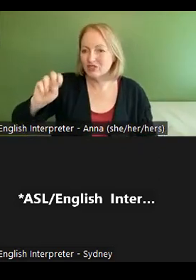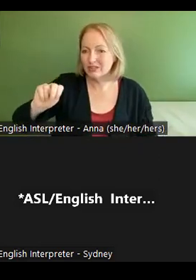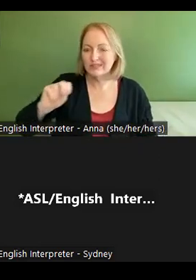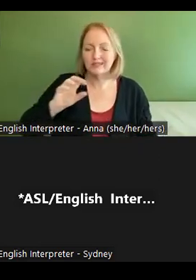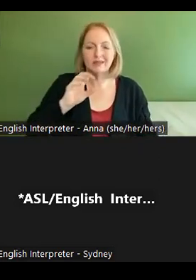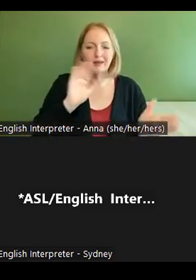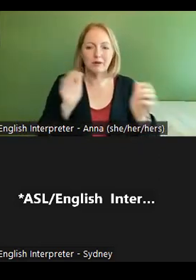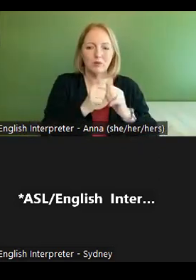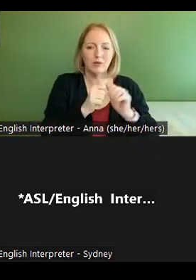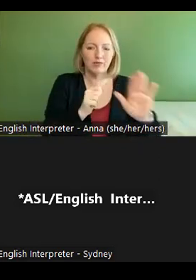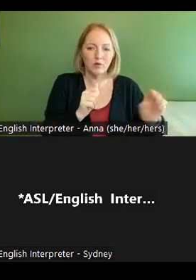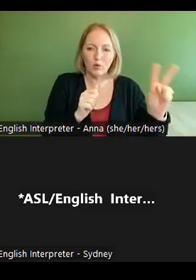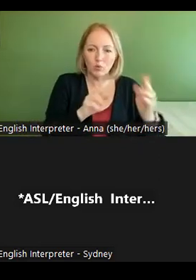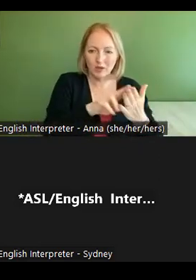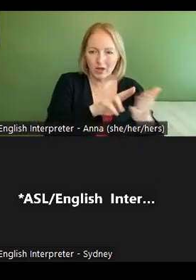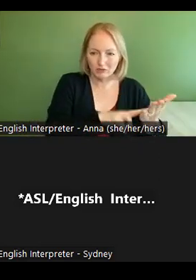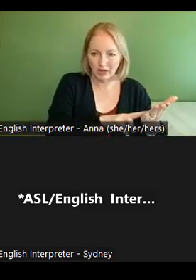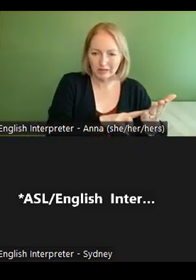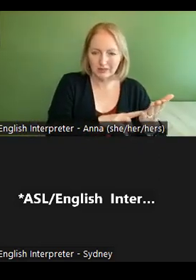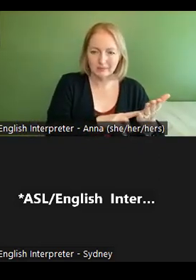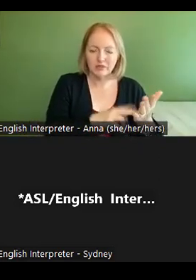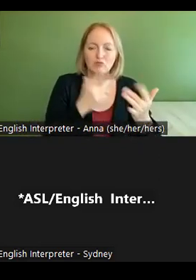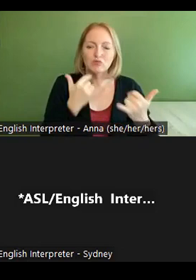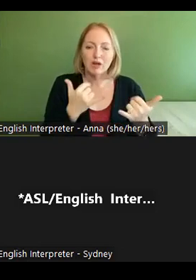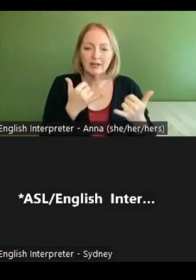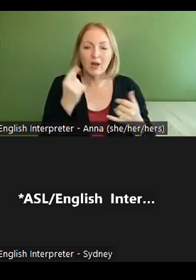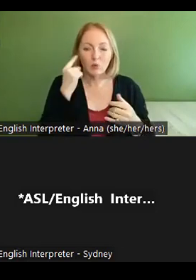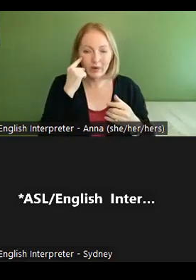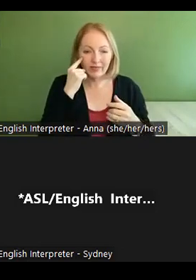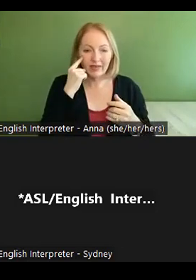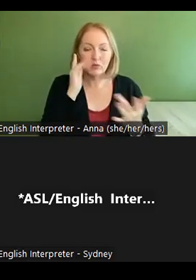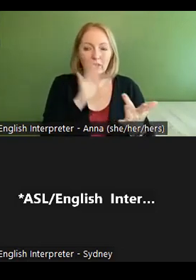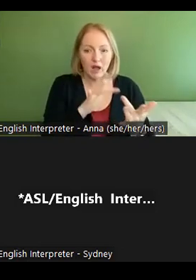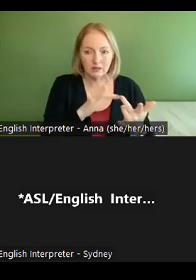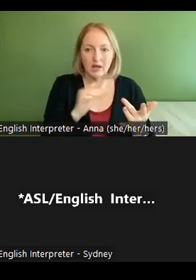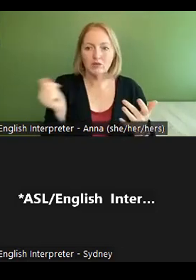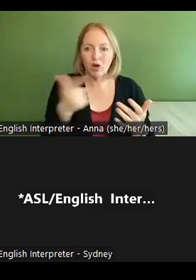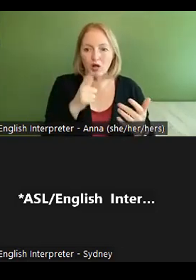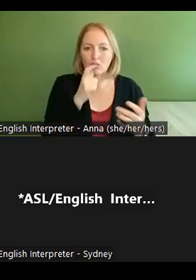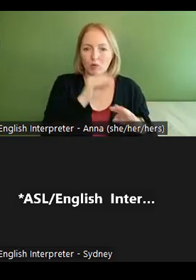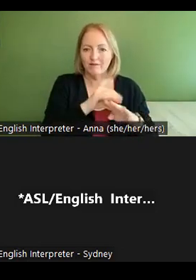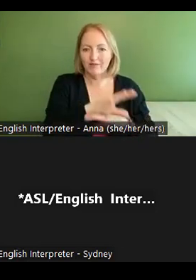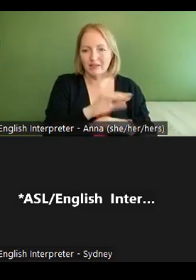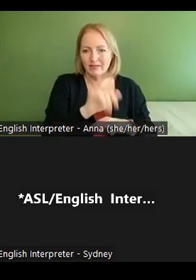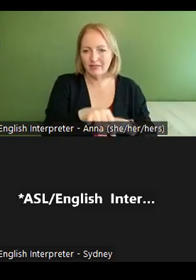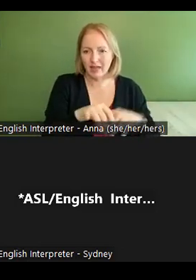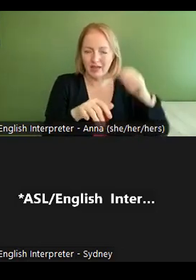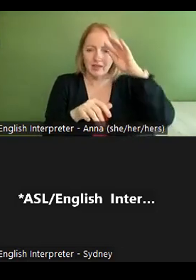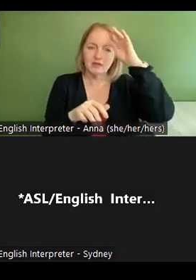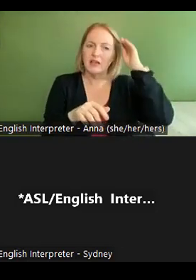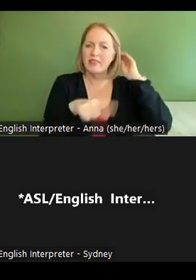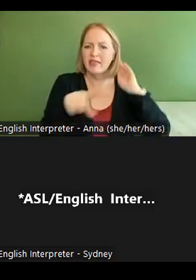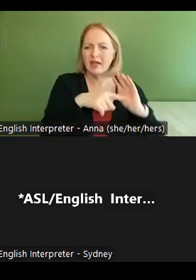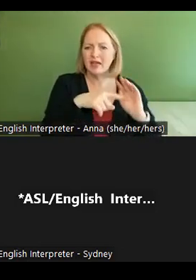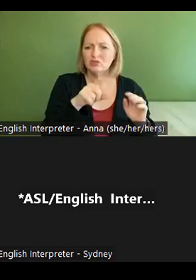own contract. At this point, we think we had contacted all the ones that are in this area, and they should, if